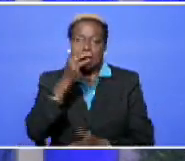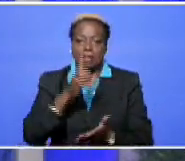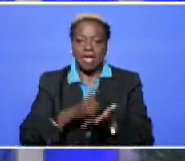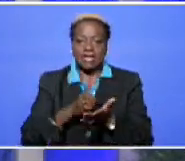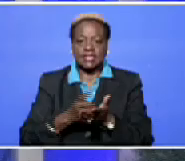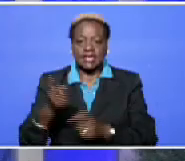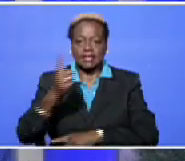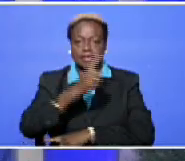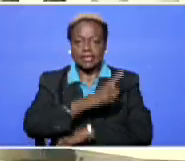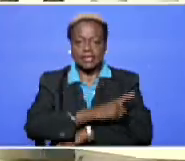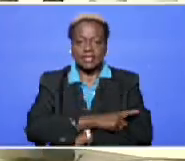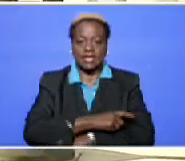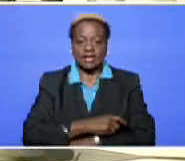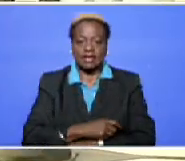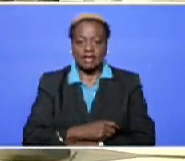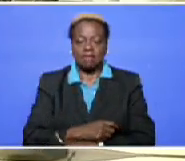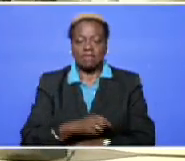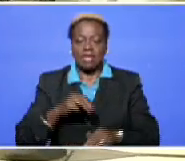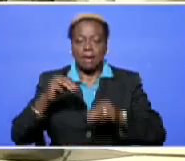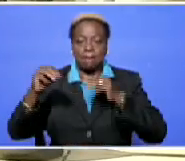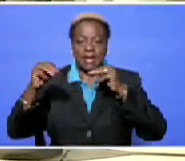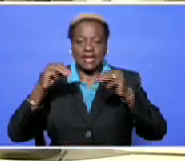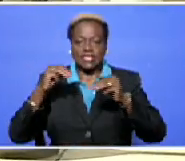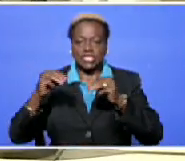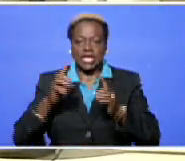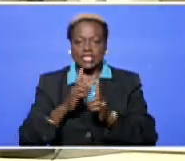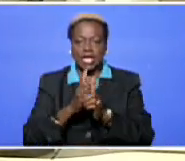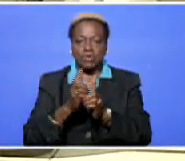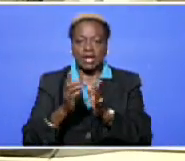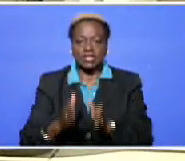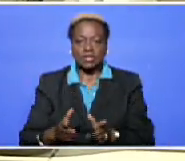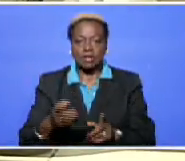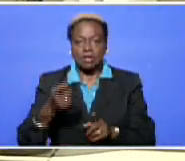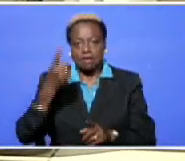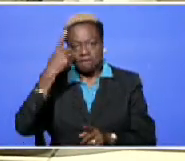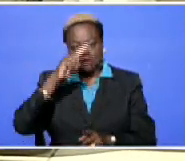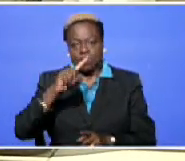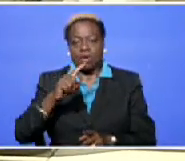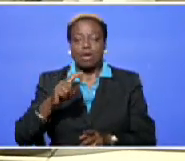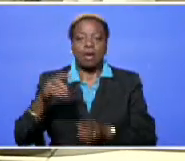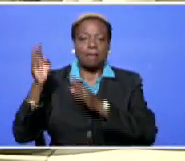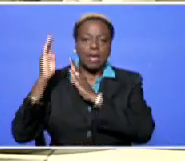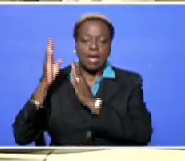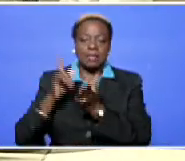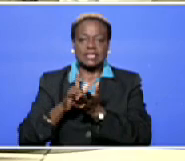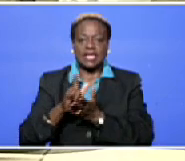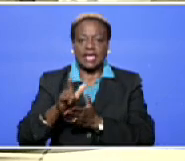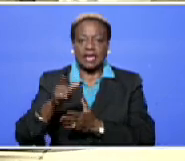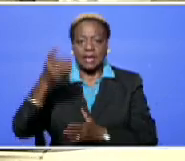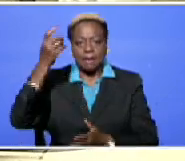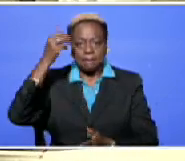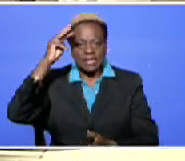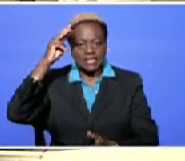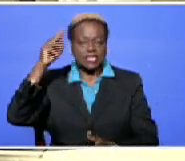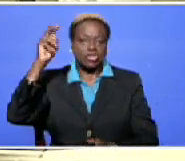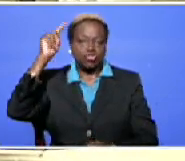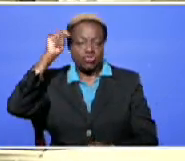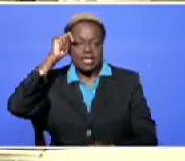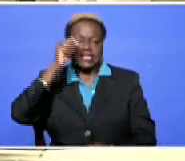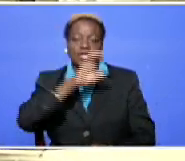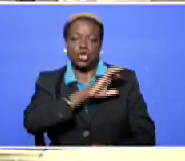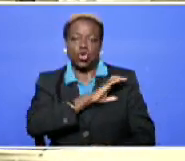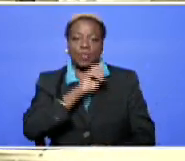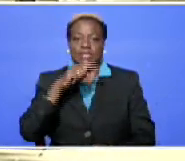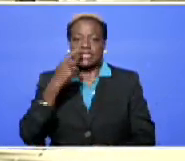director. Managing Director for the national airline Bahamasair, Mr. Tracy Cooper, says some positive changes are